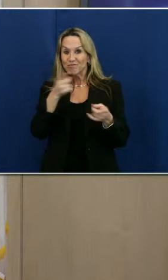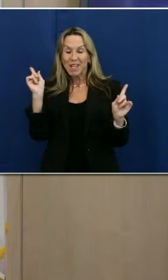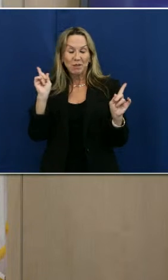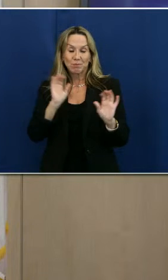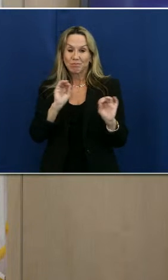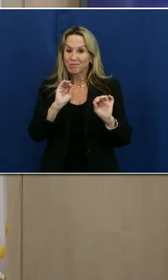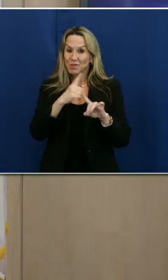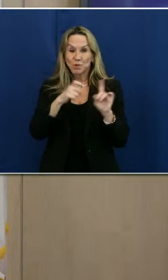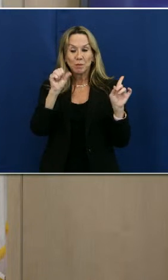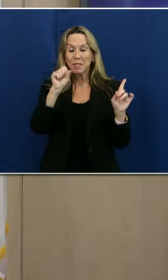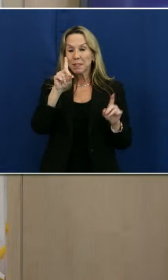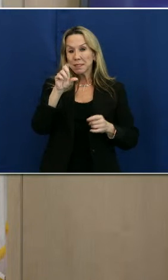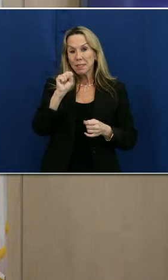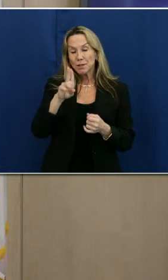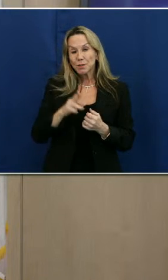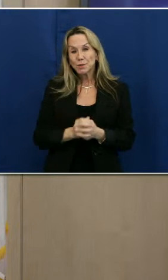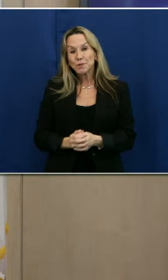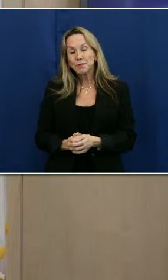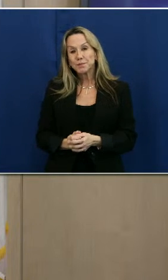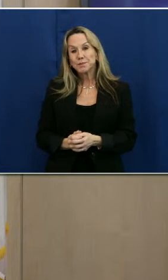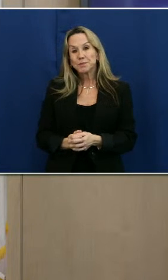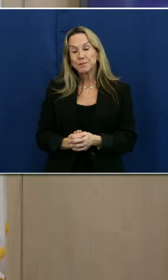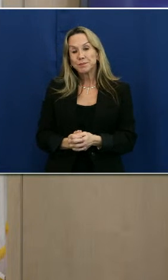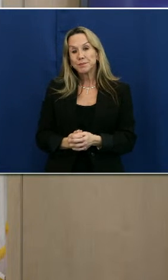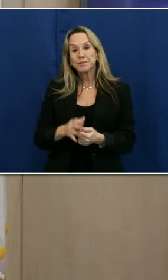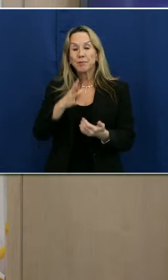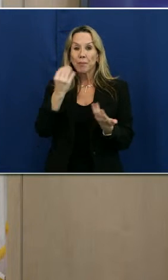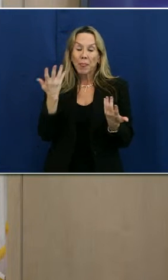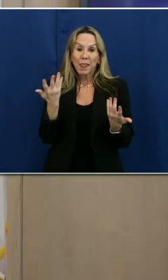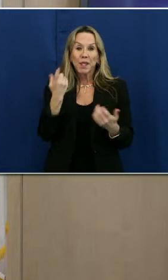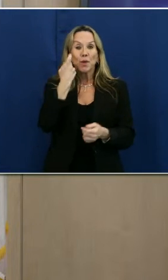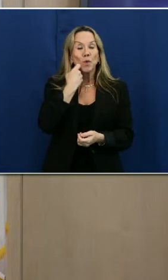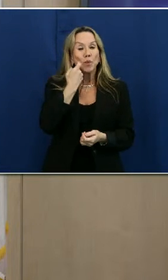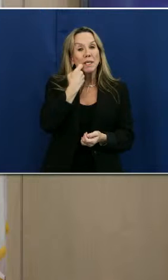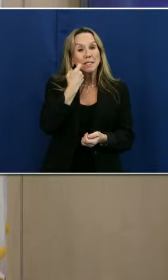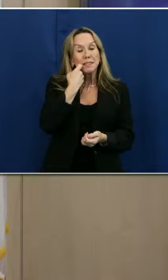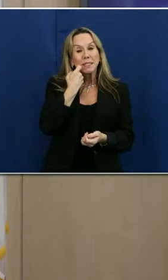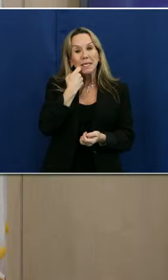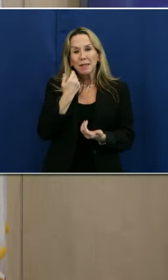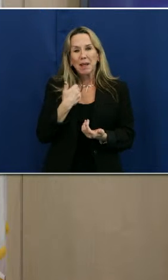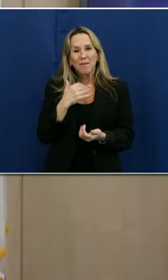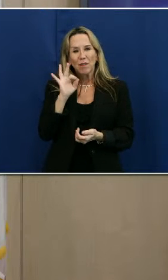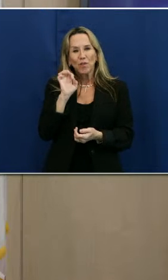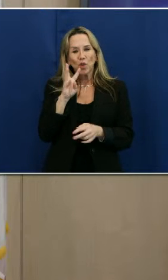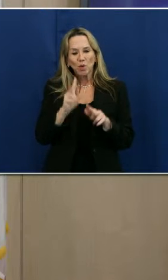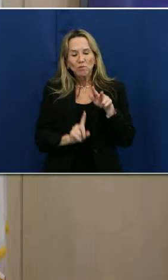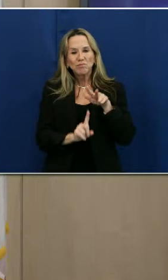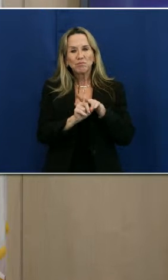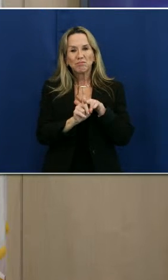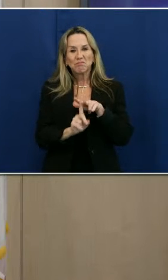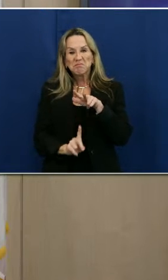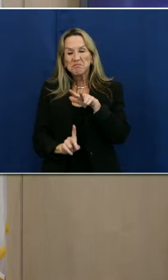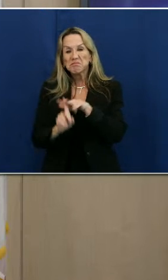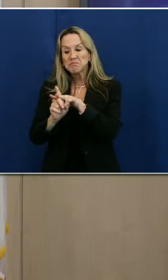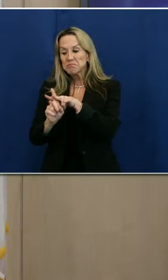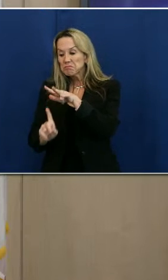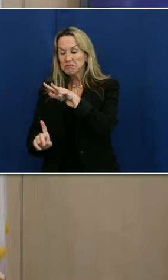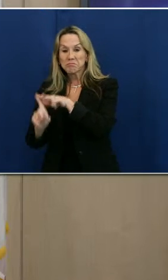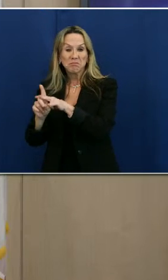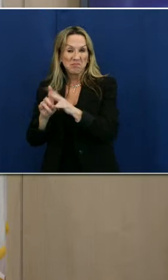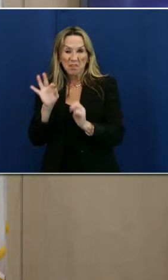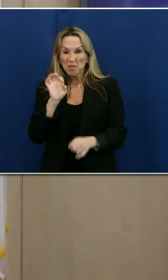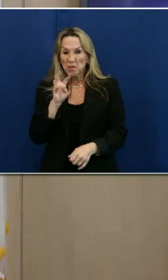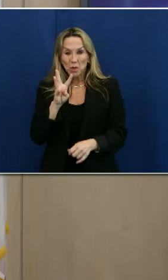in today's numbers. And relatively recently, we've again had very few cases reported from